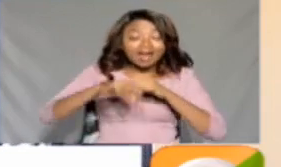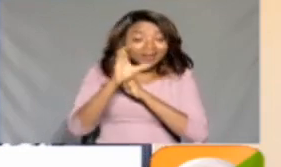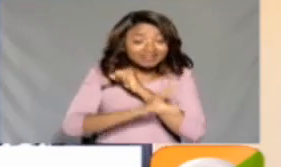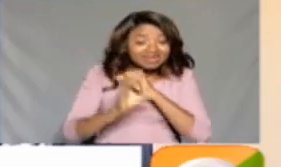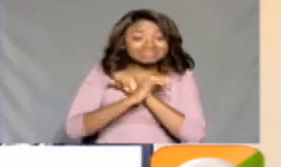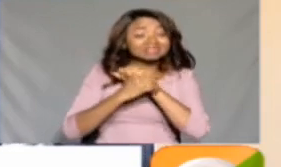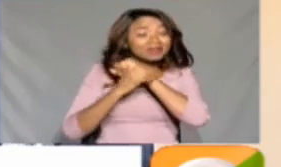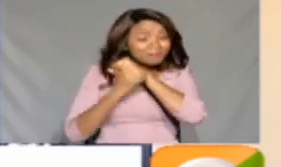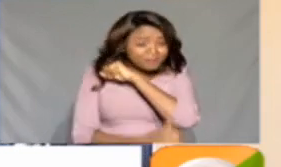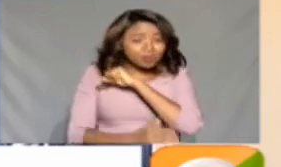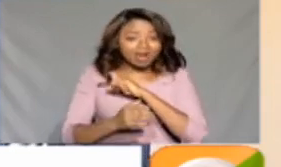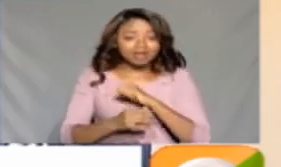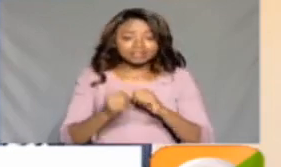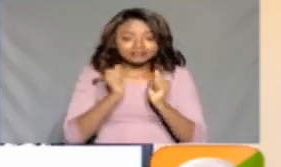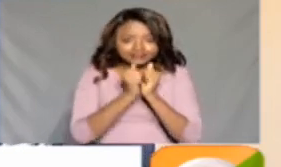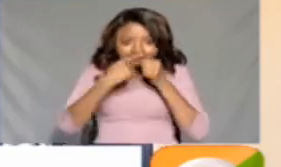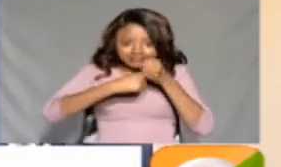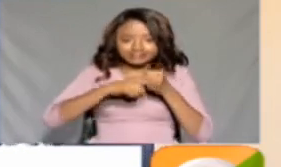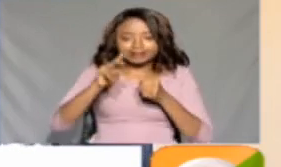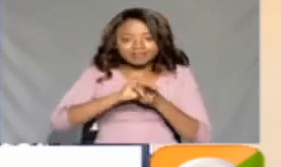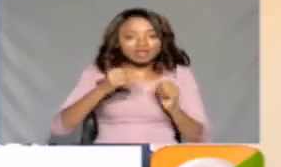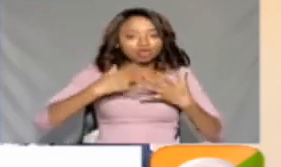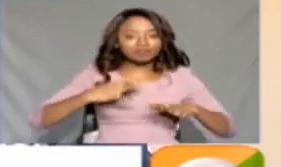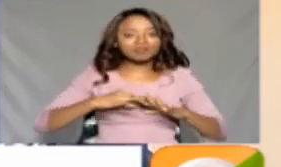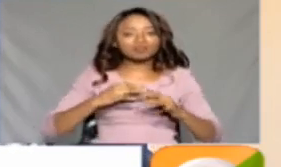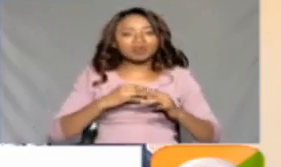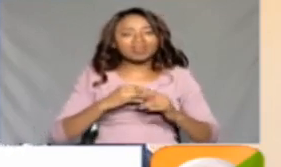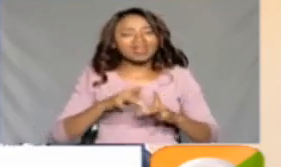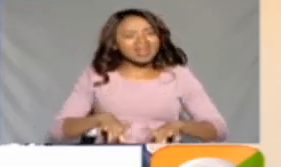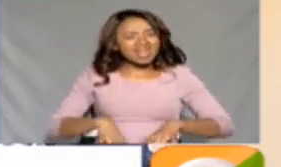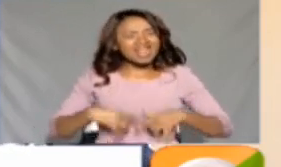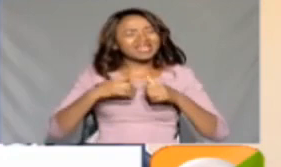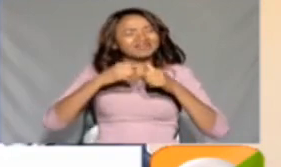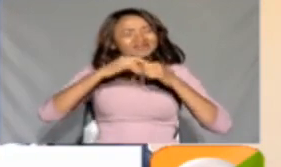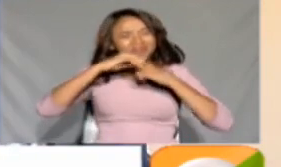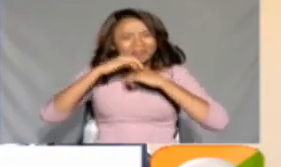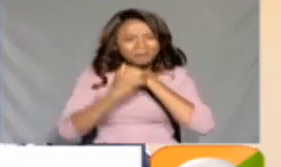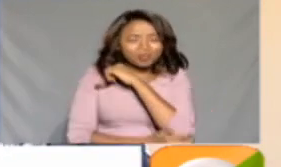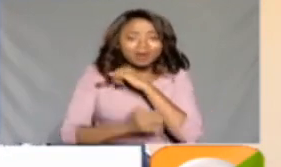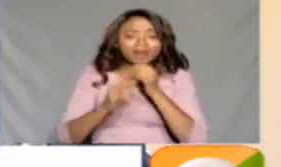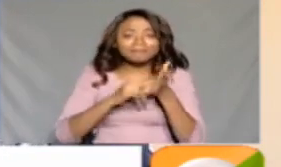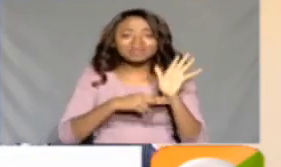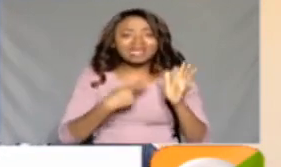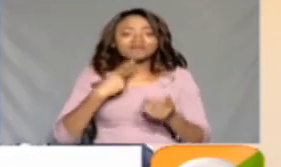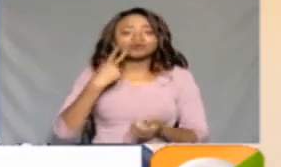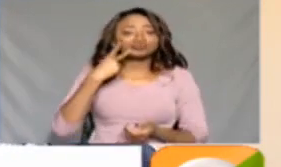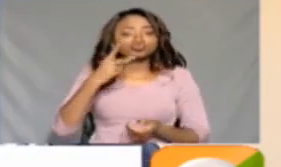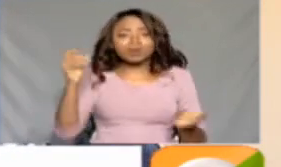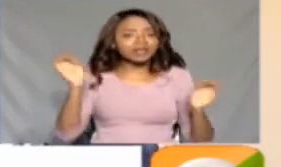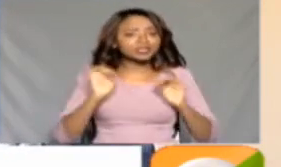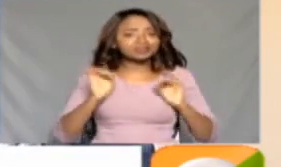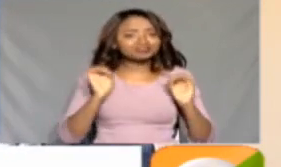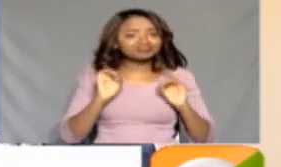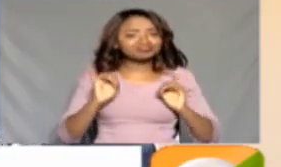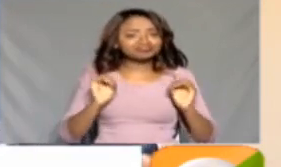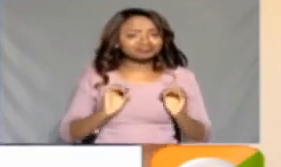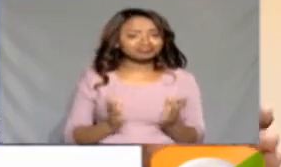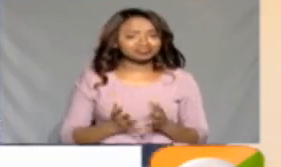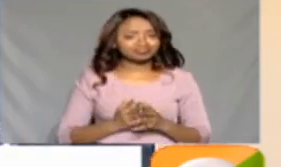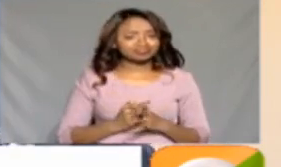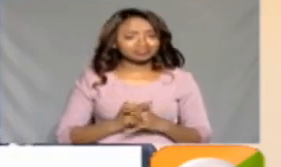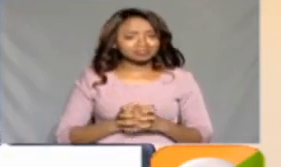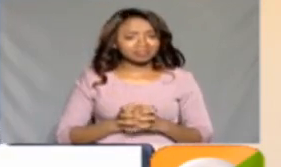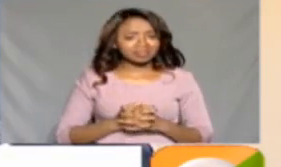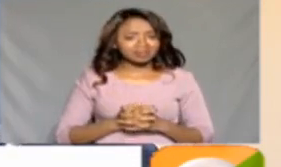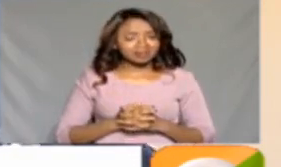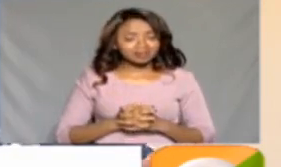16 million people living at below poverty line. That is with less than 200 shillings a day.